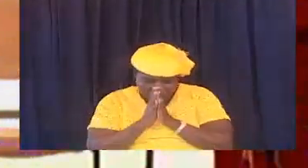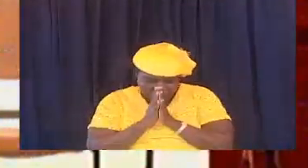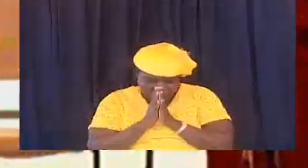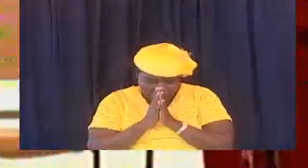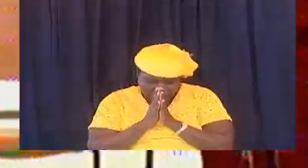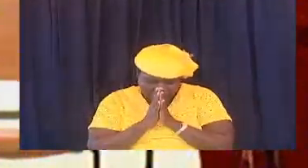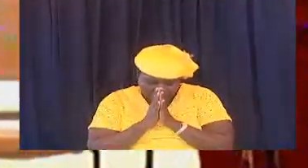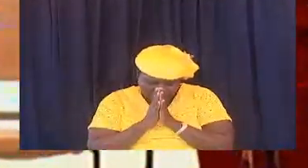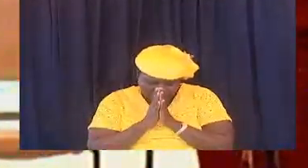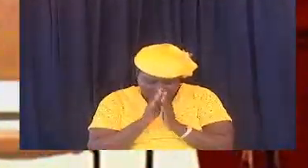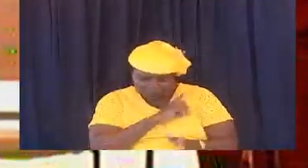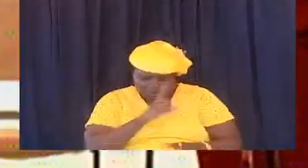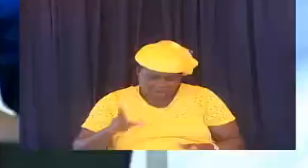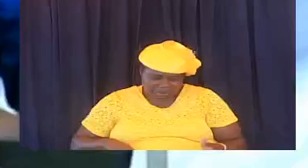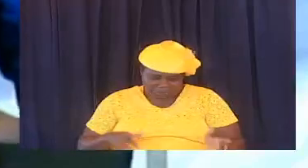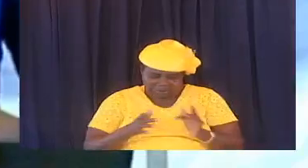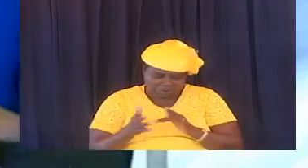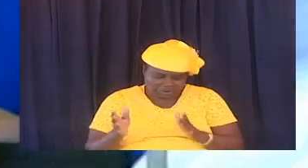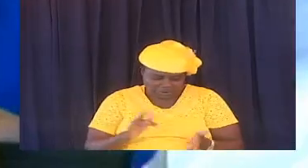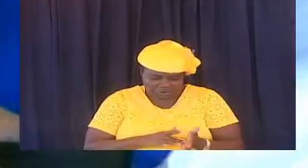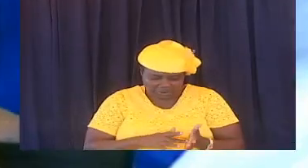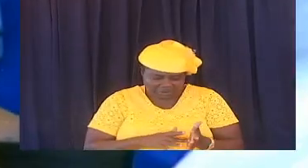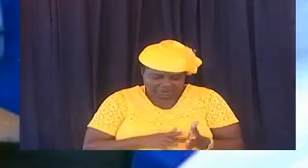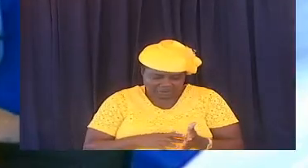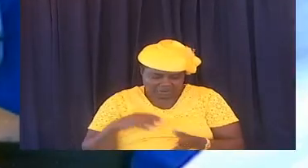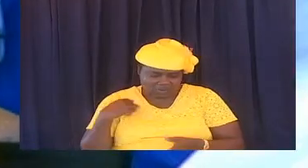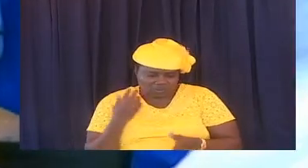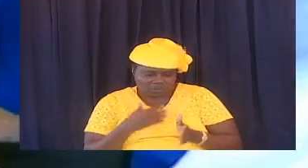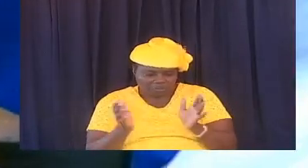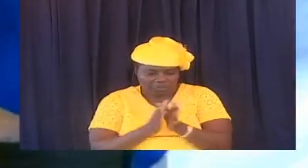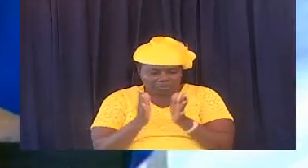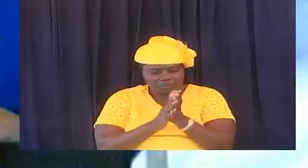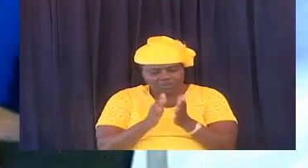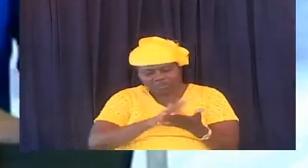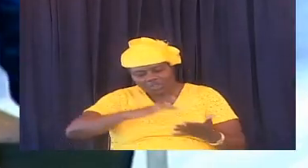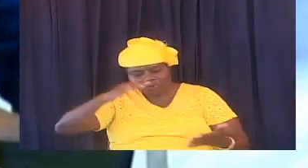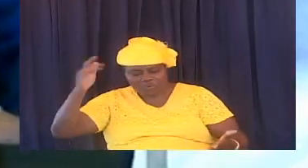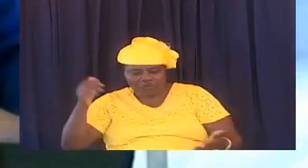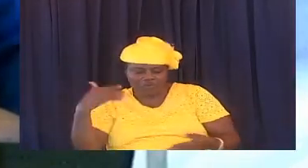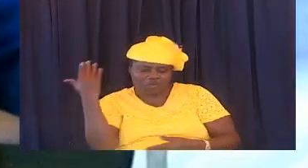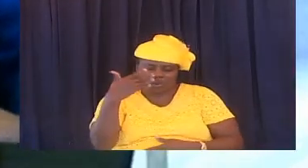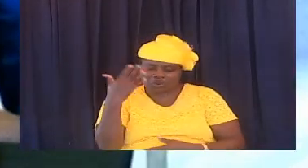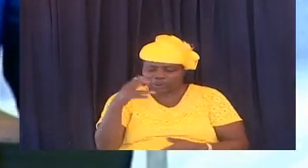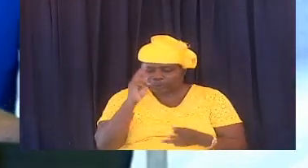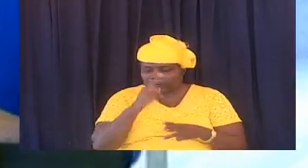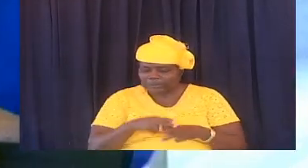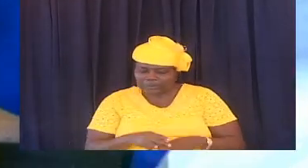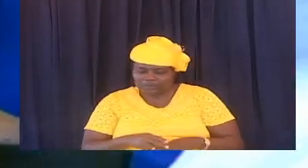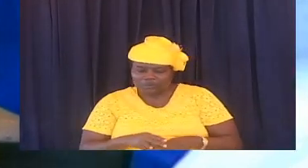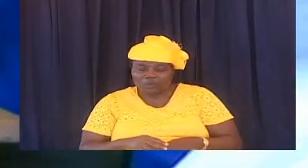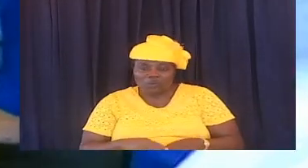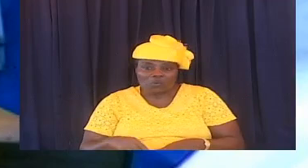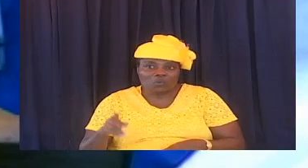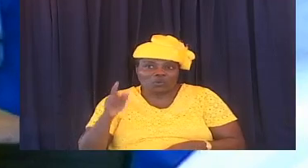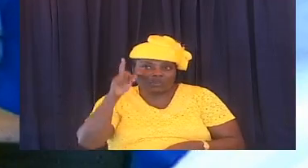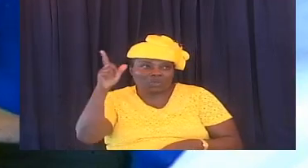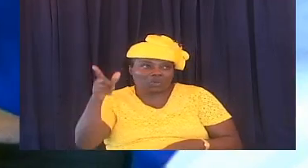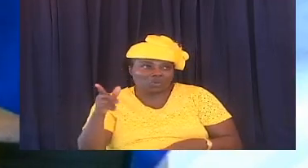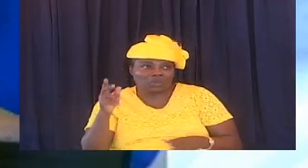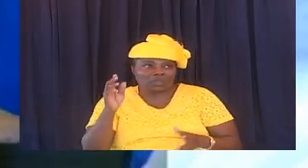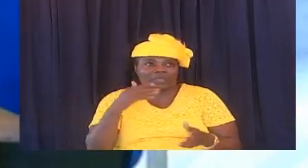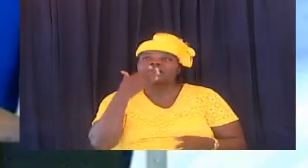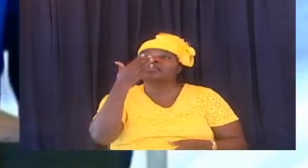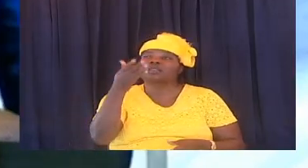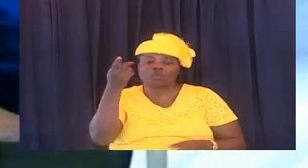ushers proceed. Lord Jesus, we praise and glorify your awesome name. We just want to acknowledge your greatness and thank you